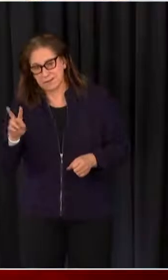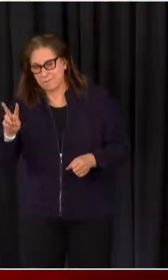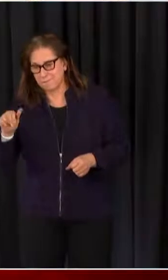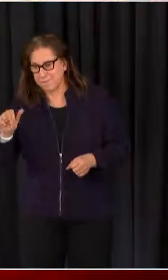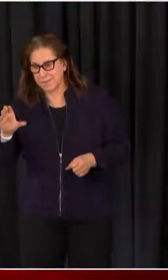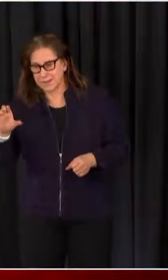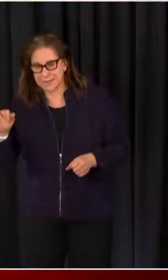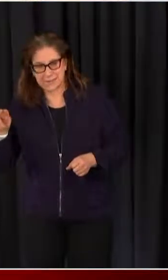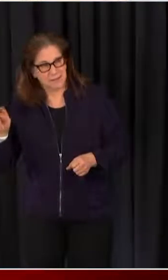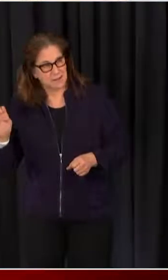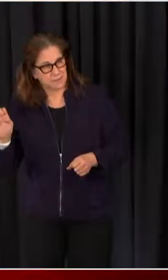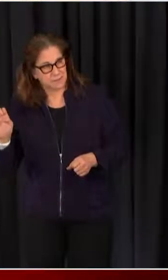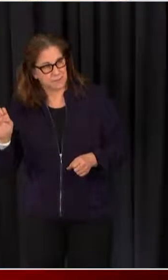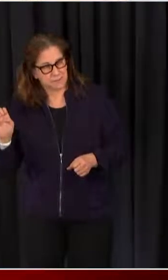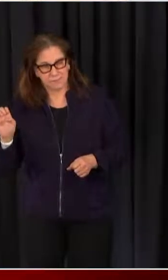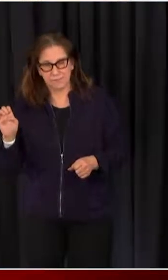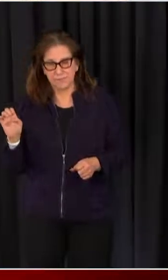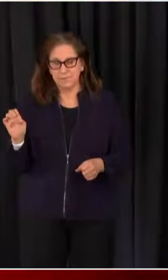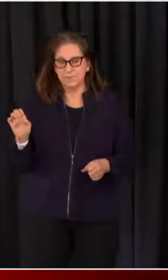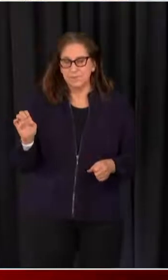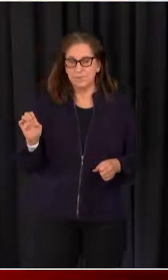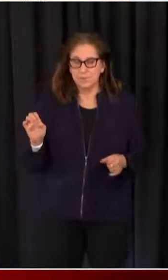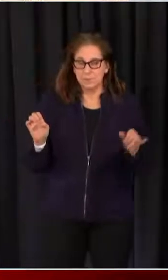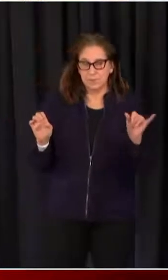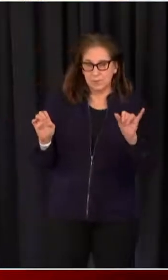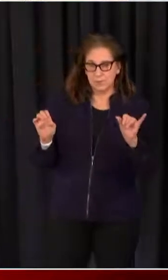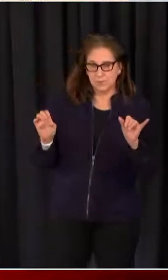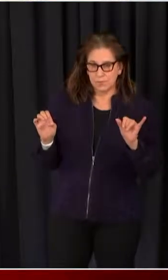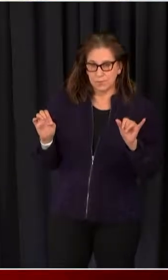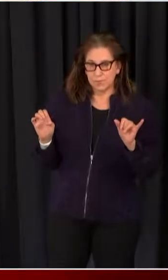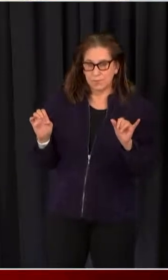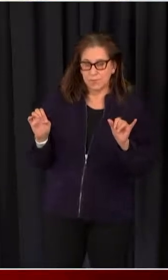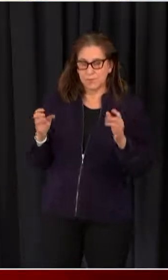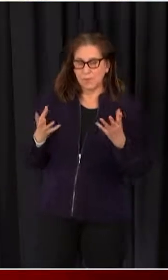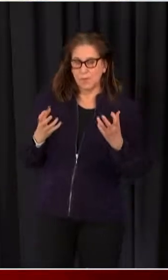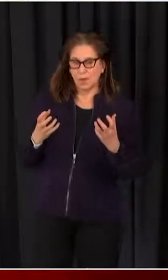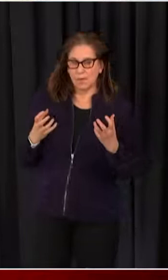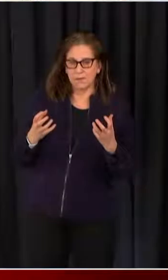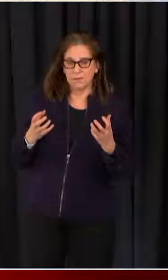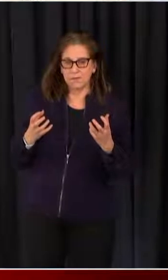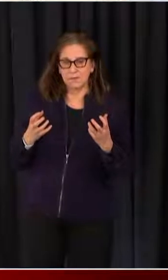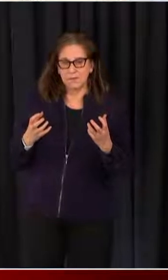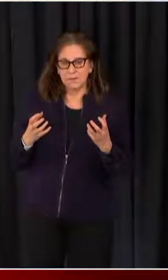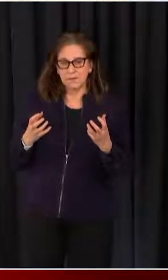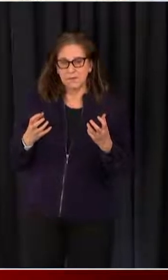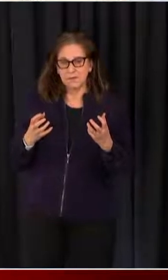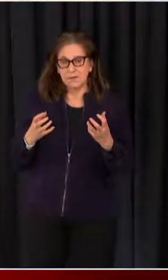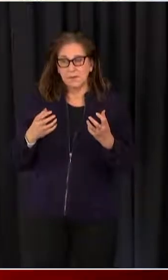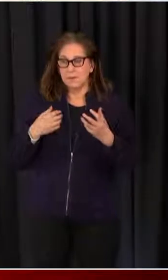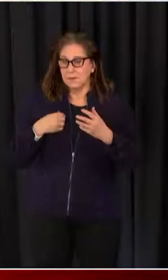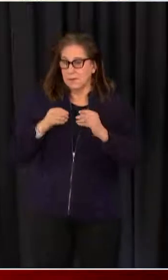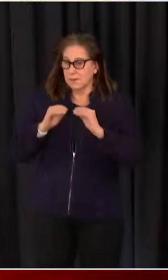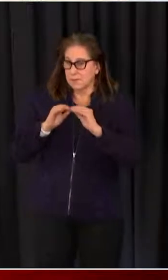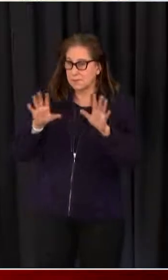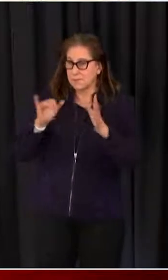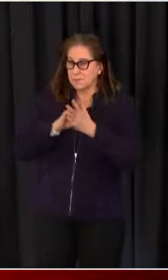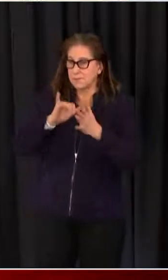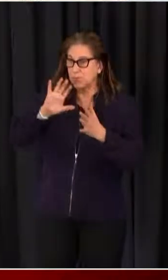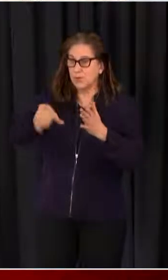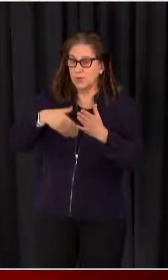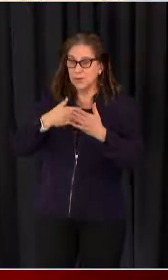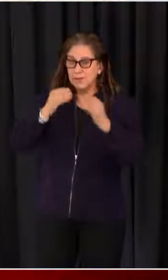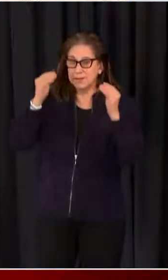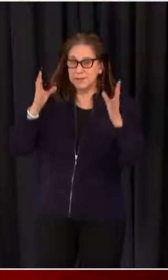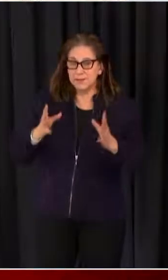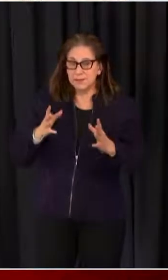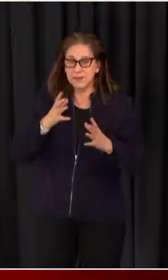coronavirus.dc.gov/vaccine. We also want to clarify that all teachers and staff who